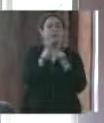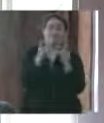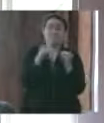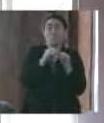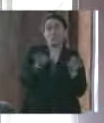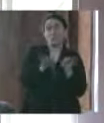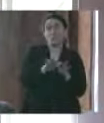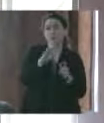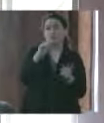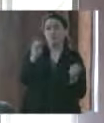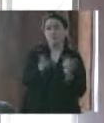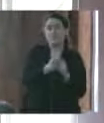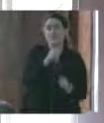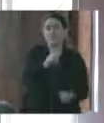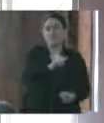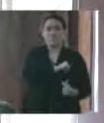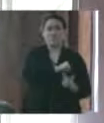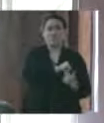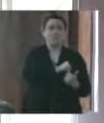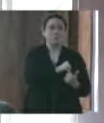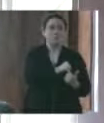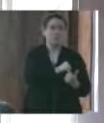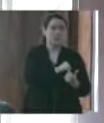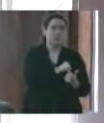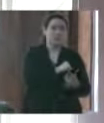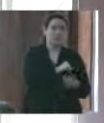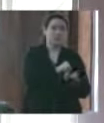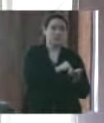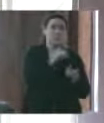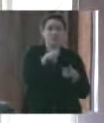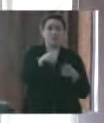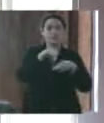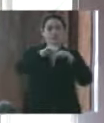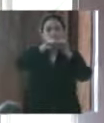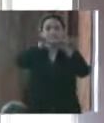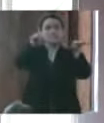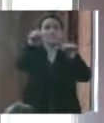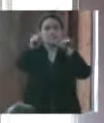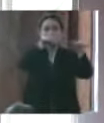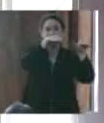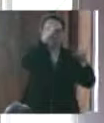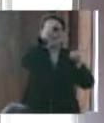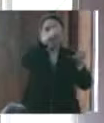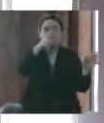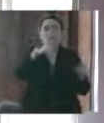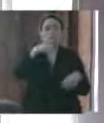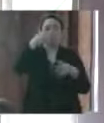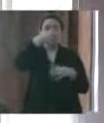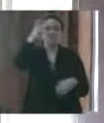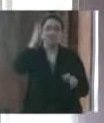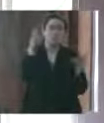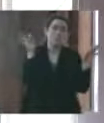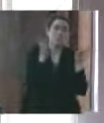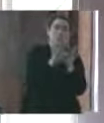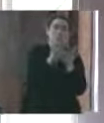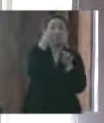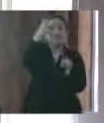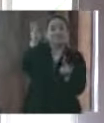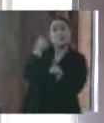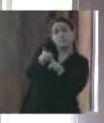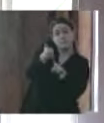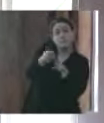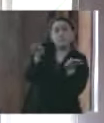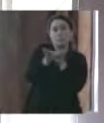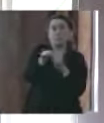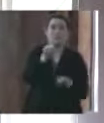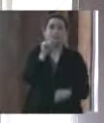involve raising awareness of the value and the symbolism of live tigers rather than just tiger parts. We also have